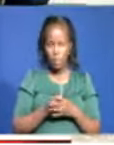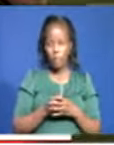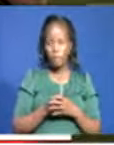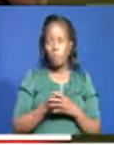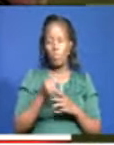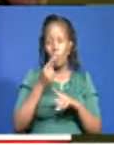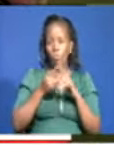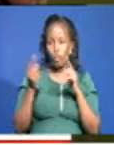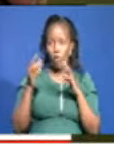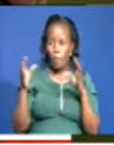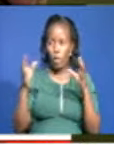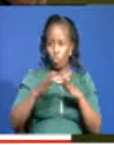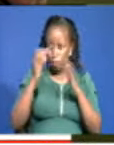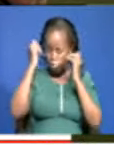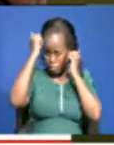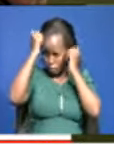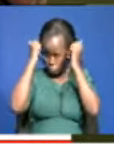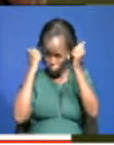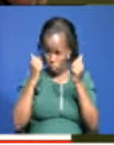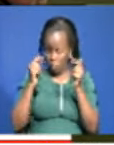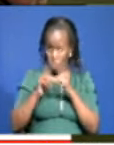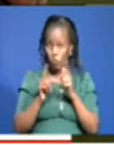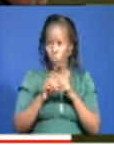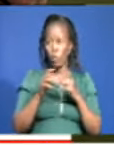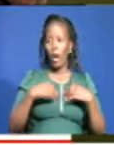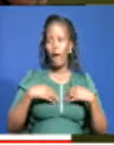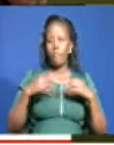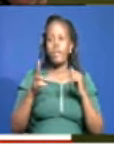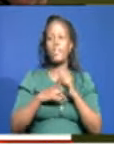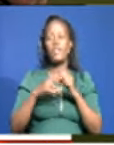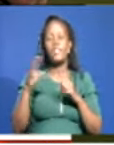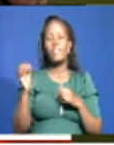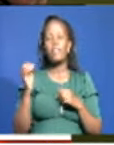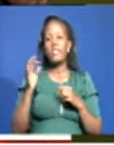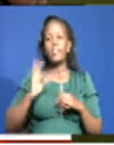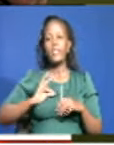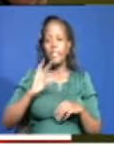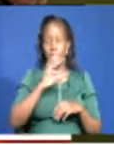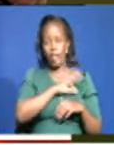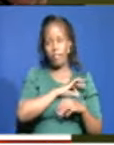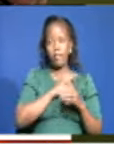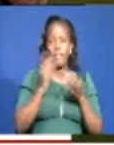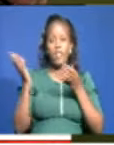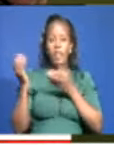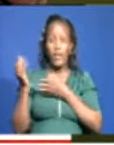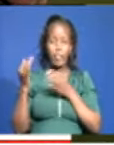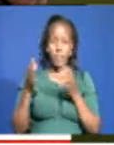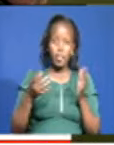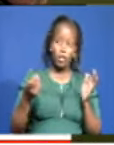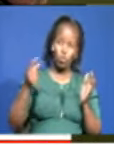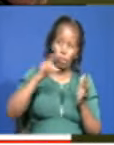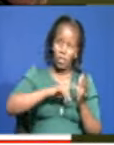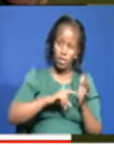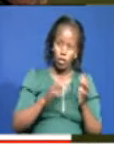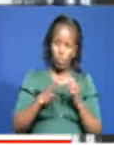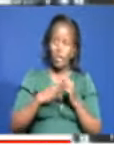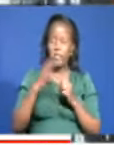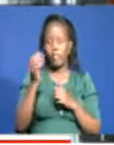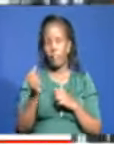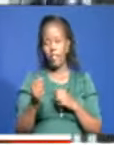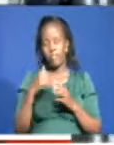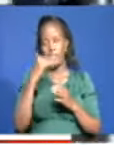police forces, ATMIS also boasts of 70 civilian staff, expected to increase to 85 from 1st of January